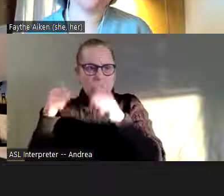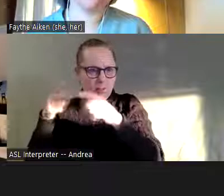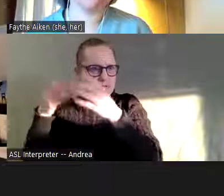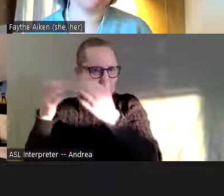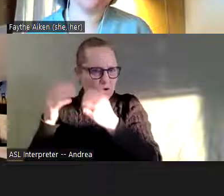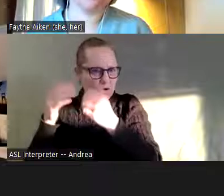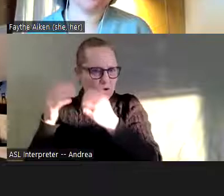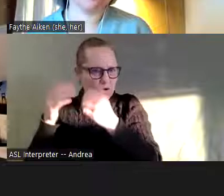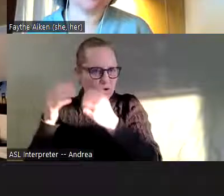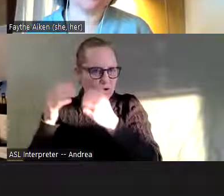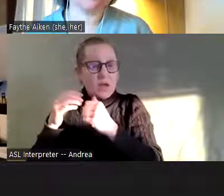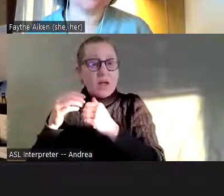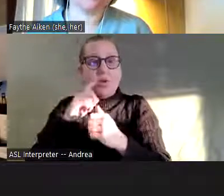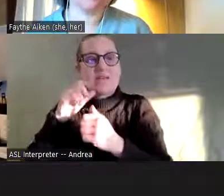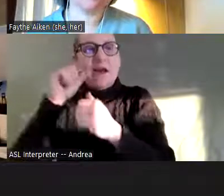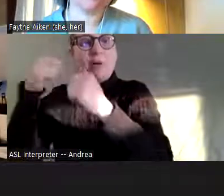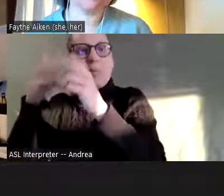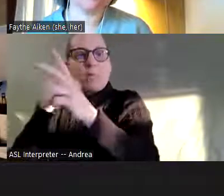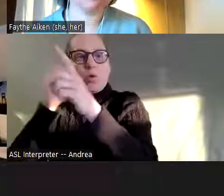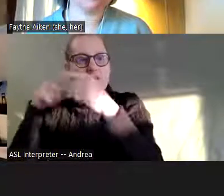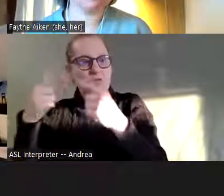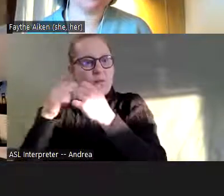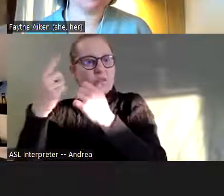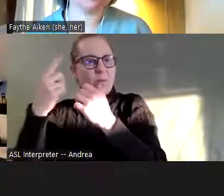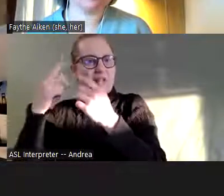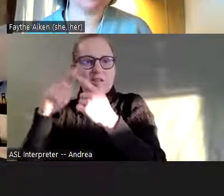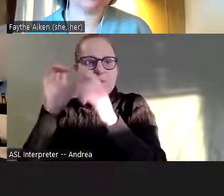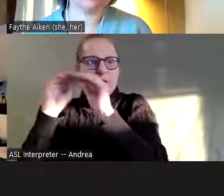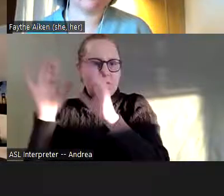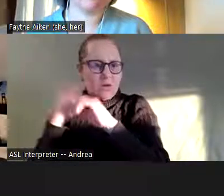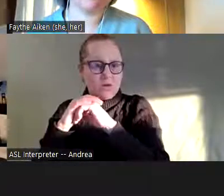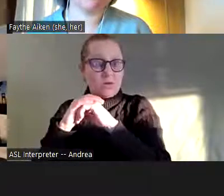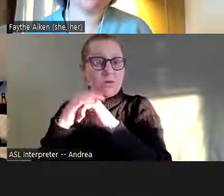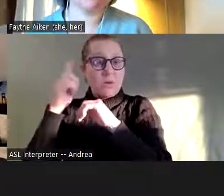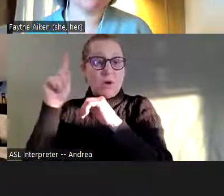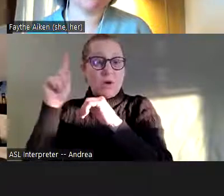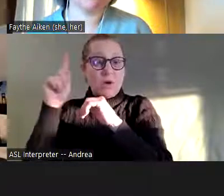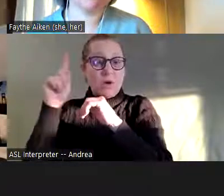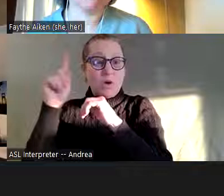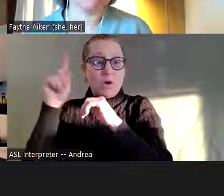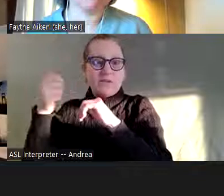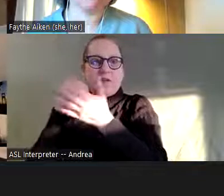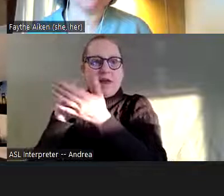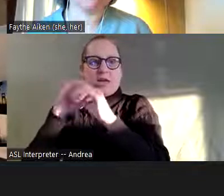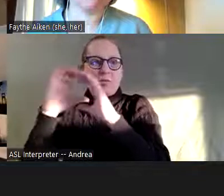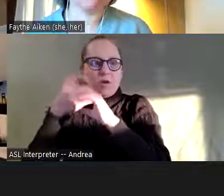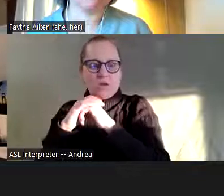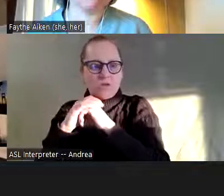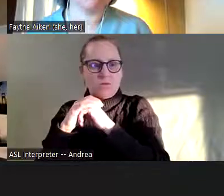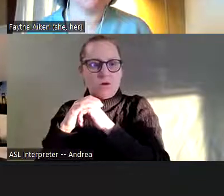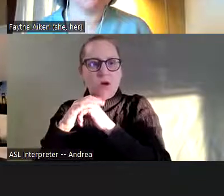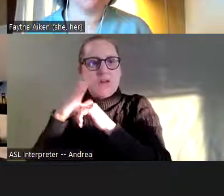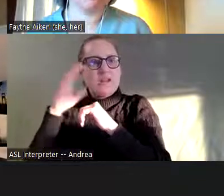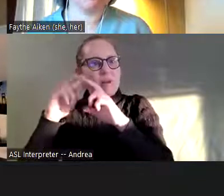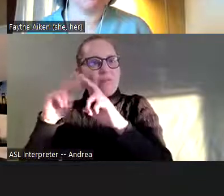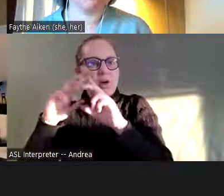not anything about people who disagree with something. It's just being clear, as somebody else put it already, in communication, just being, you know, very